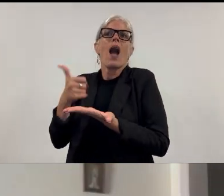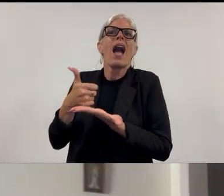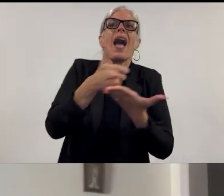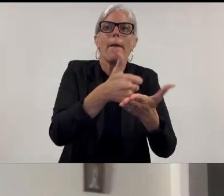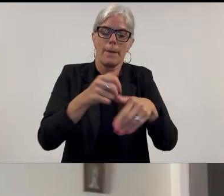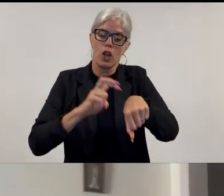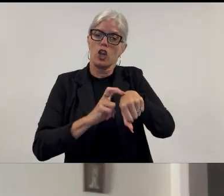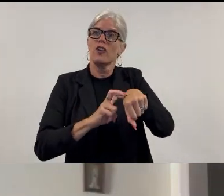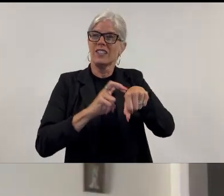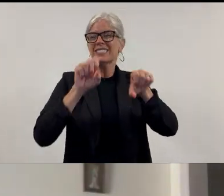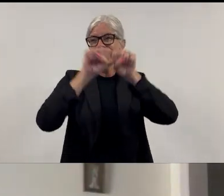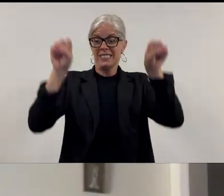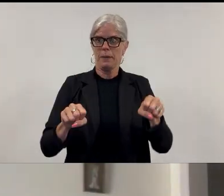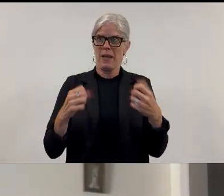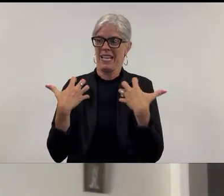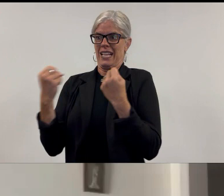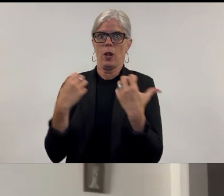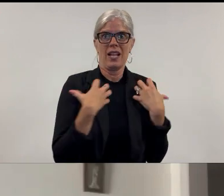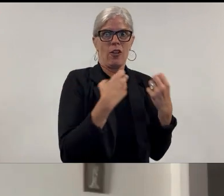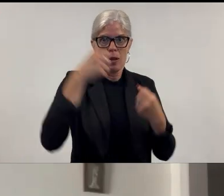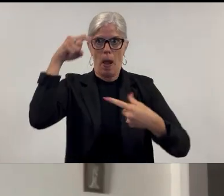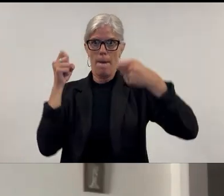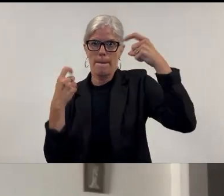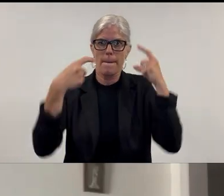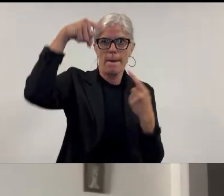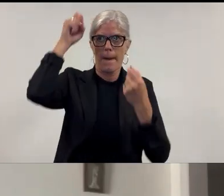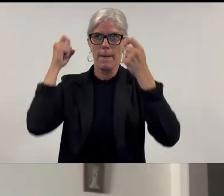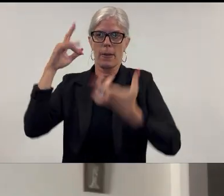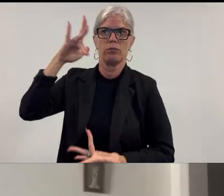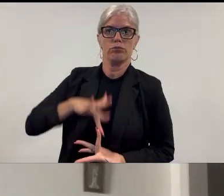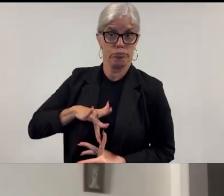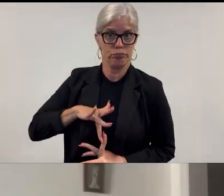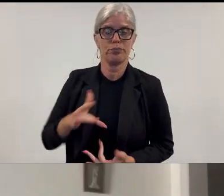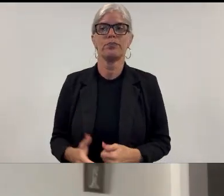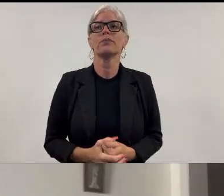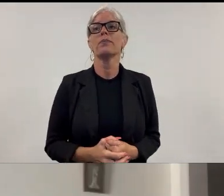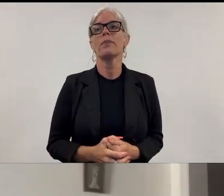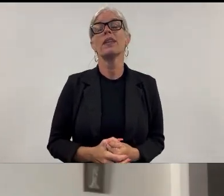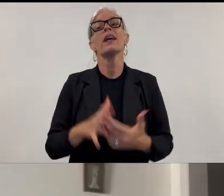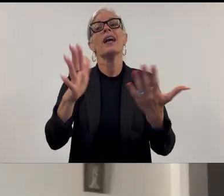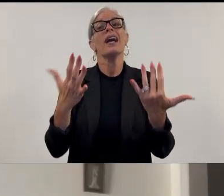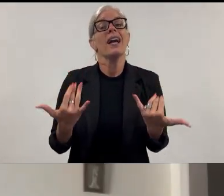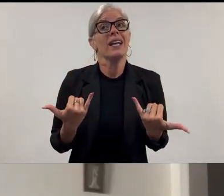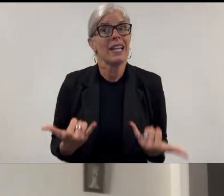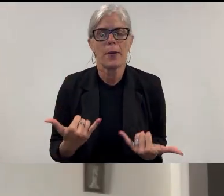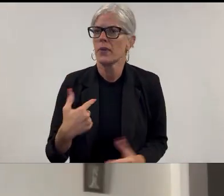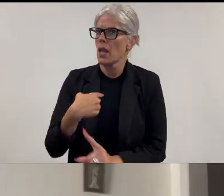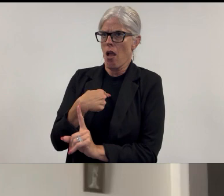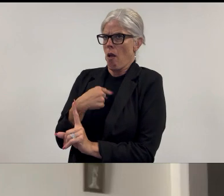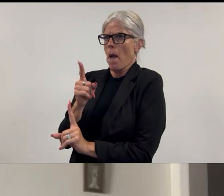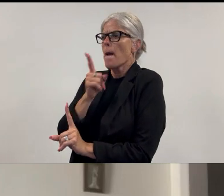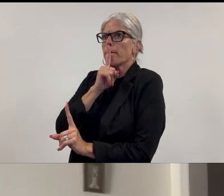part of what should help the nervous system heal. Now, I'm not saying regenerate, I'm